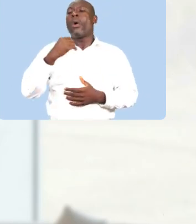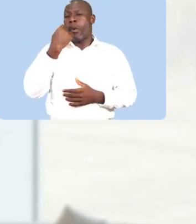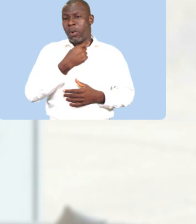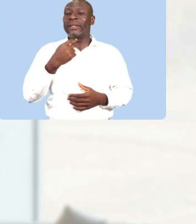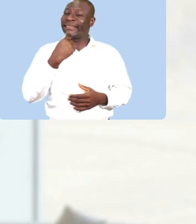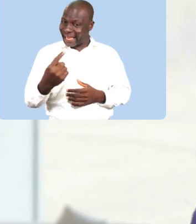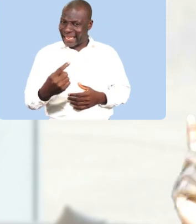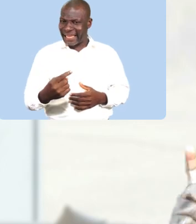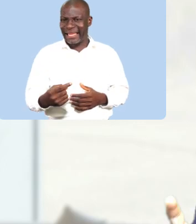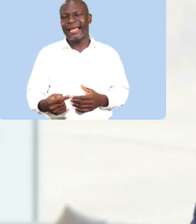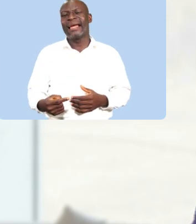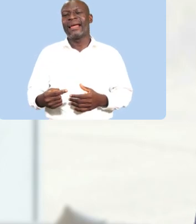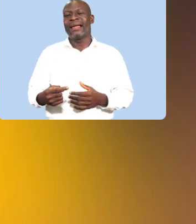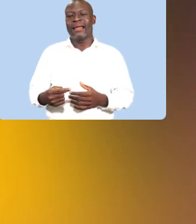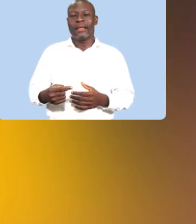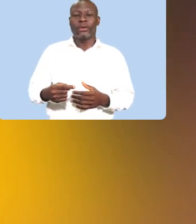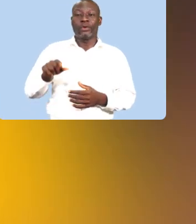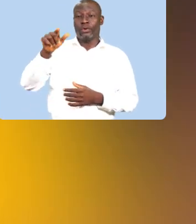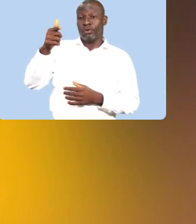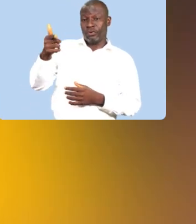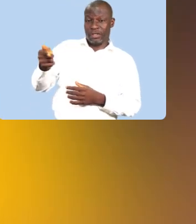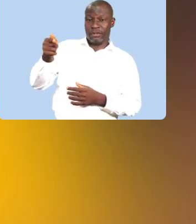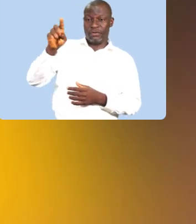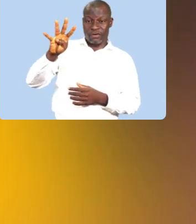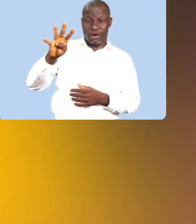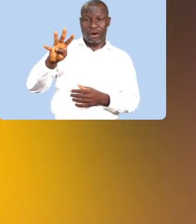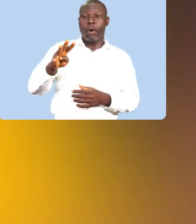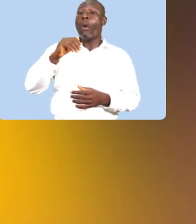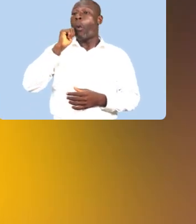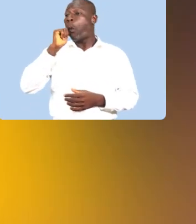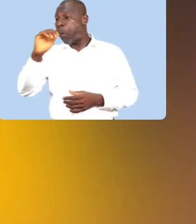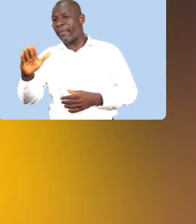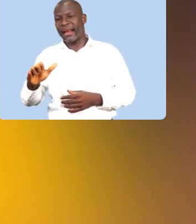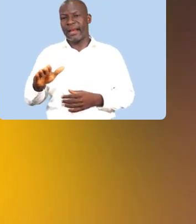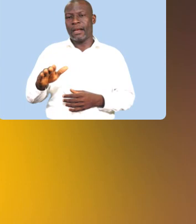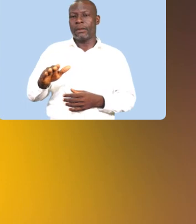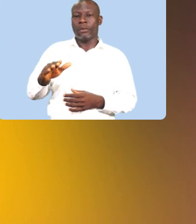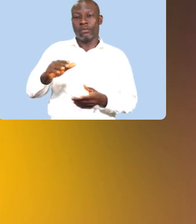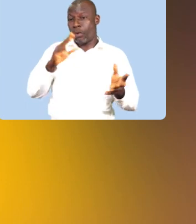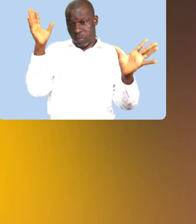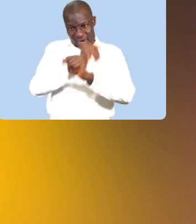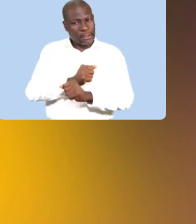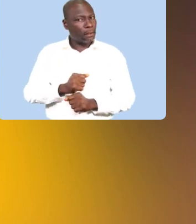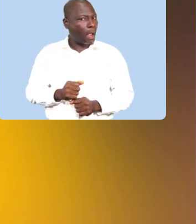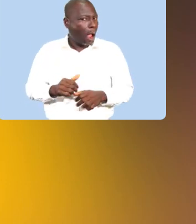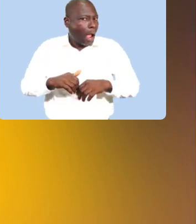me se 2024 ma me akuadonko ebe wini aba no akuadonko wini a meji